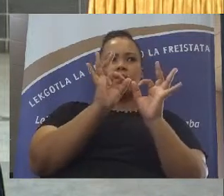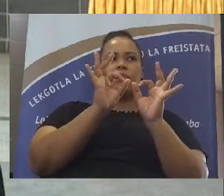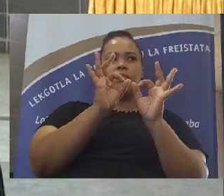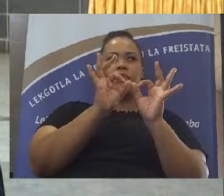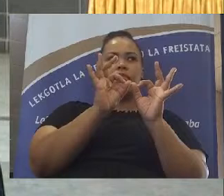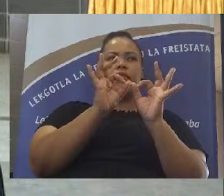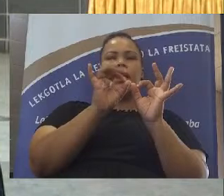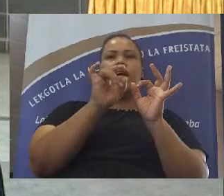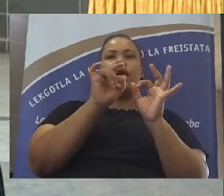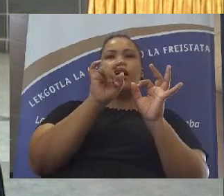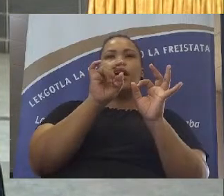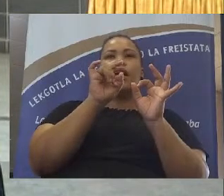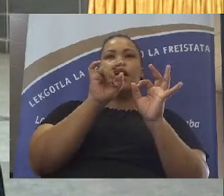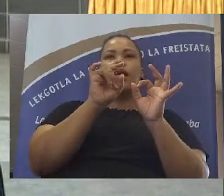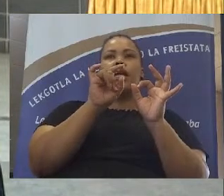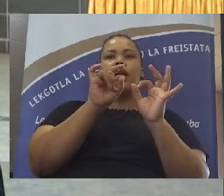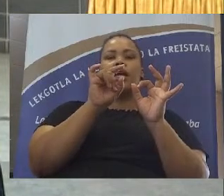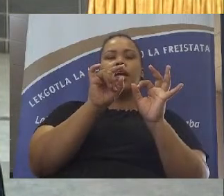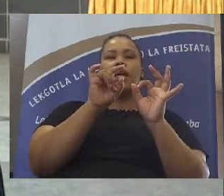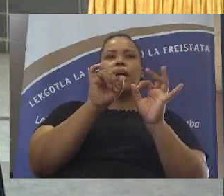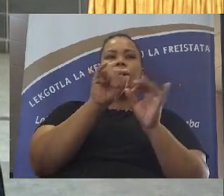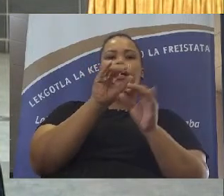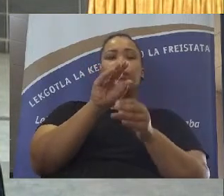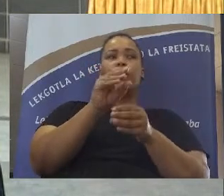Khoida. Now,